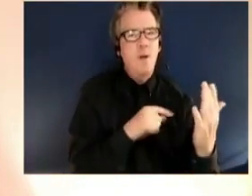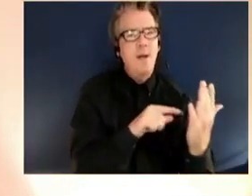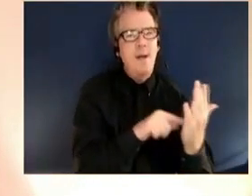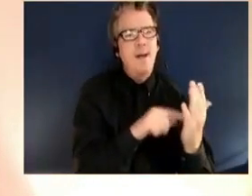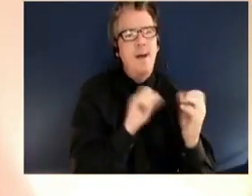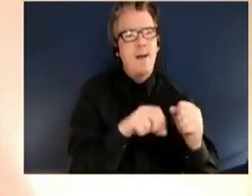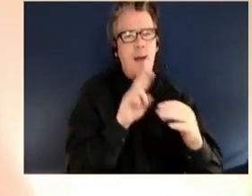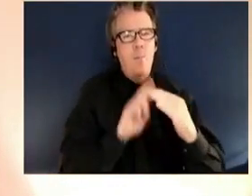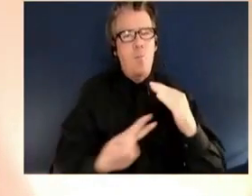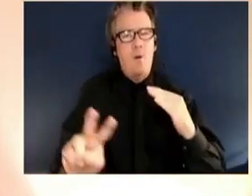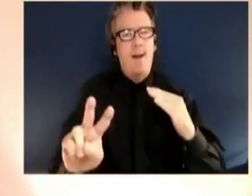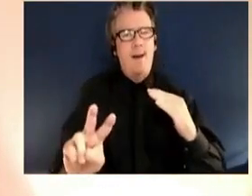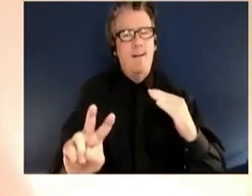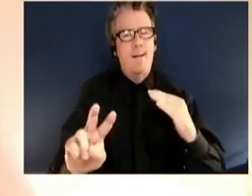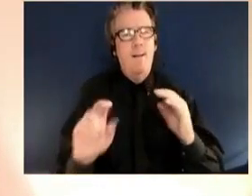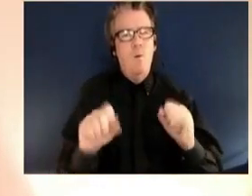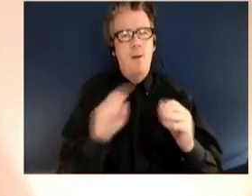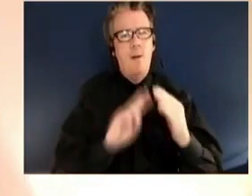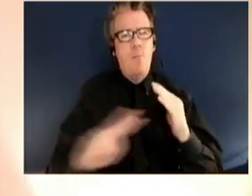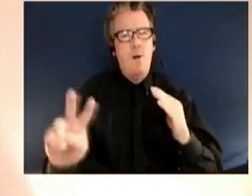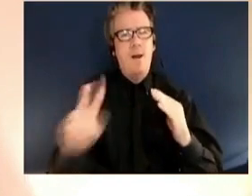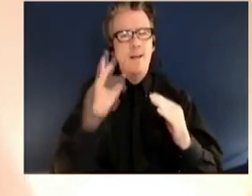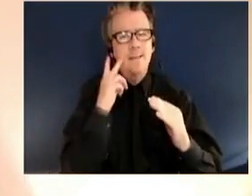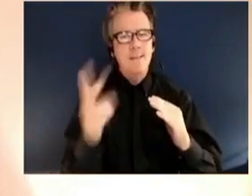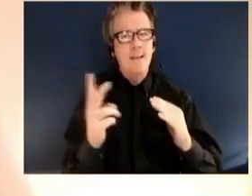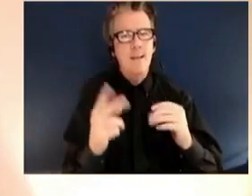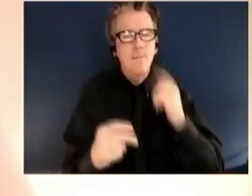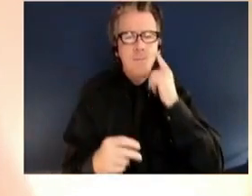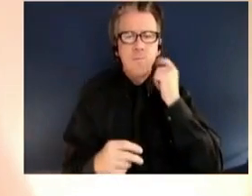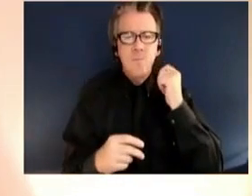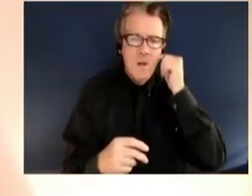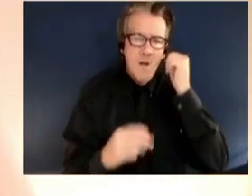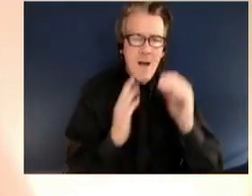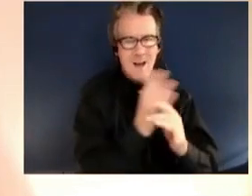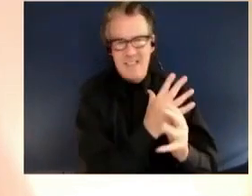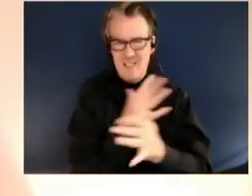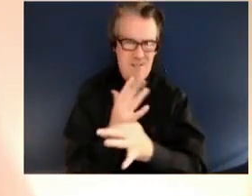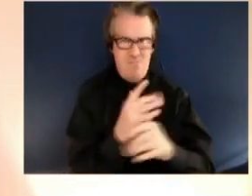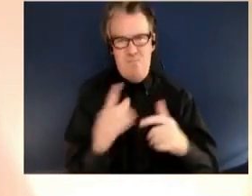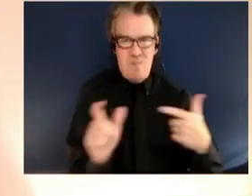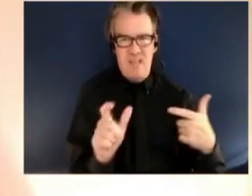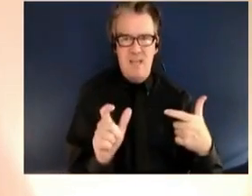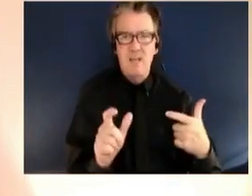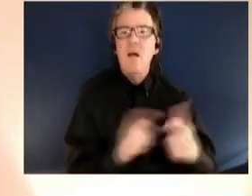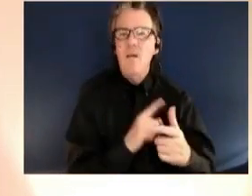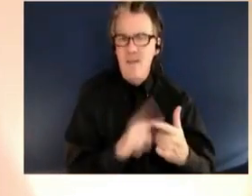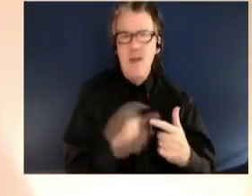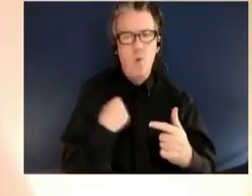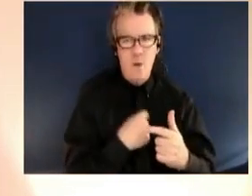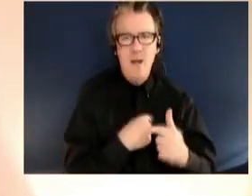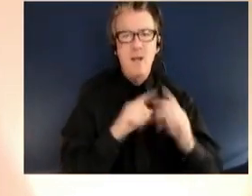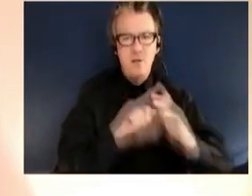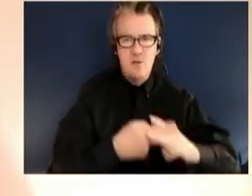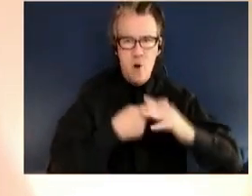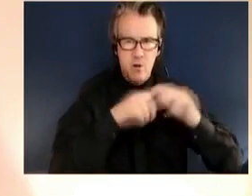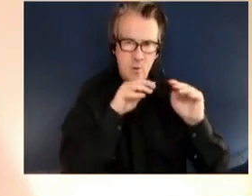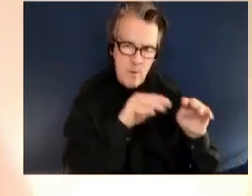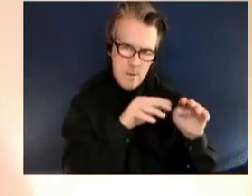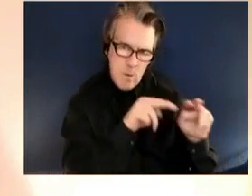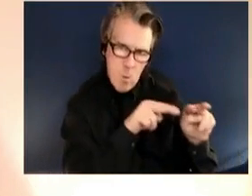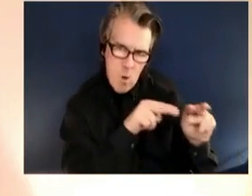if there's going to be winds, doesn't really tell you exactly where. But that model looks really, really good, nice and flat,